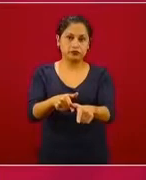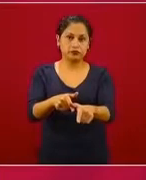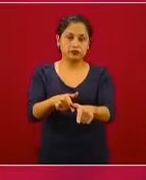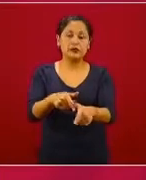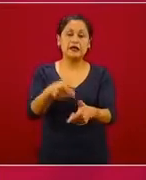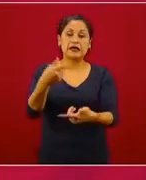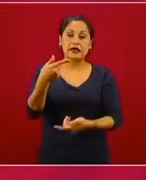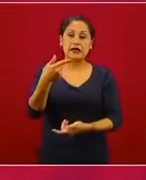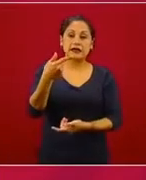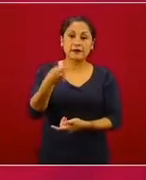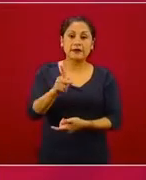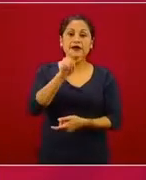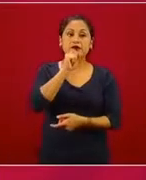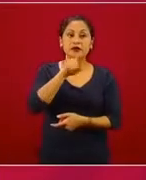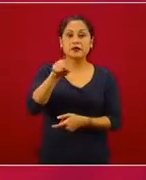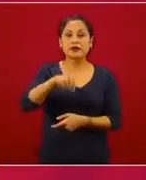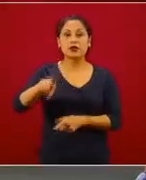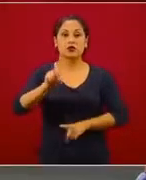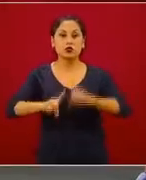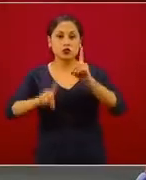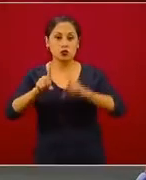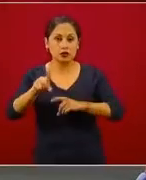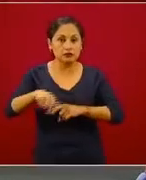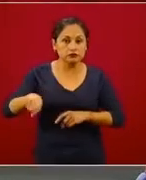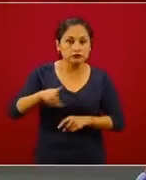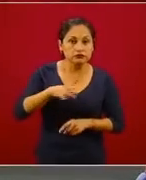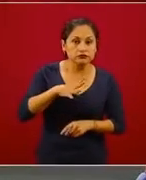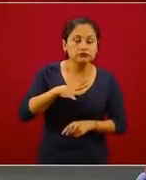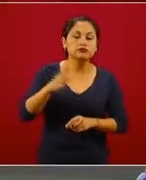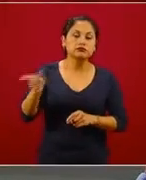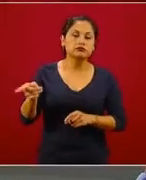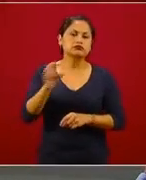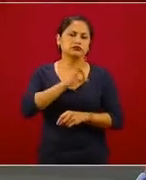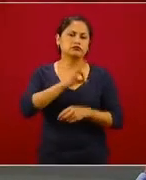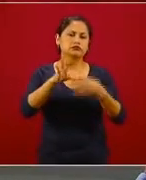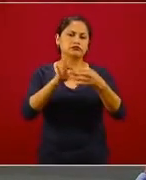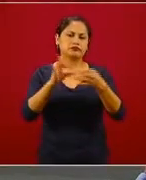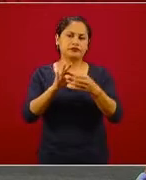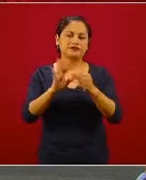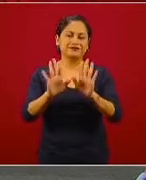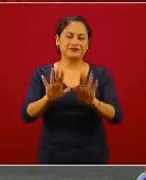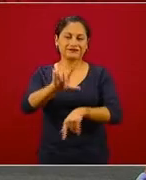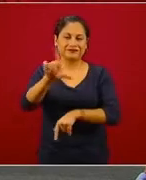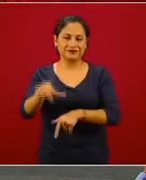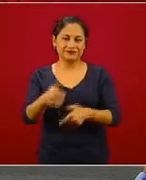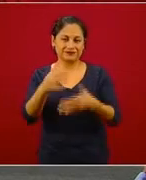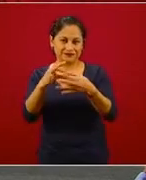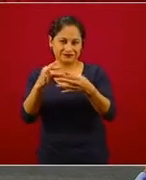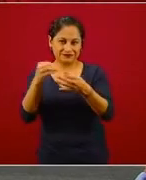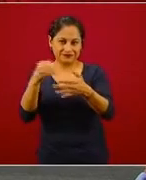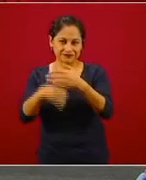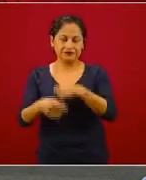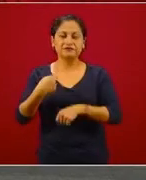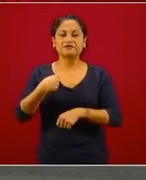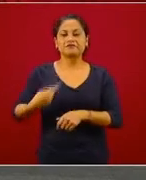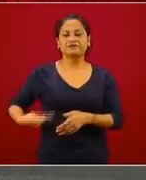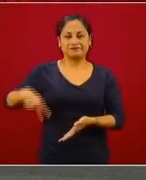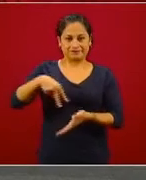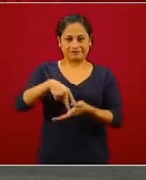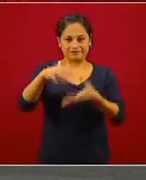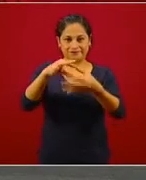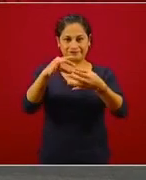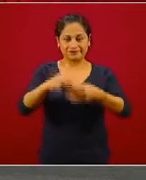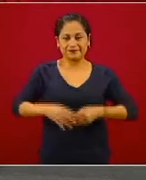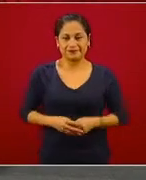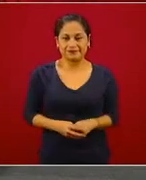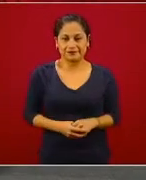the work that they're doing, but we want to also deal with their questions and concerns and yours as well. And I'm going to tell